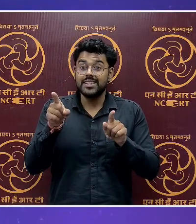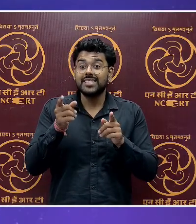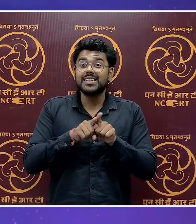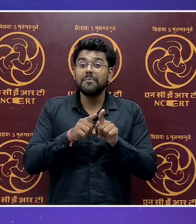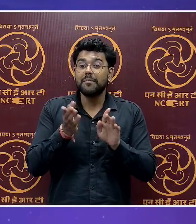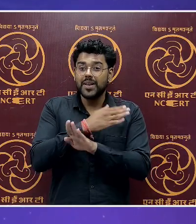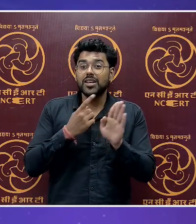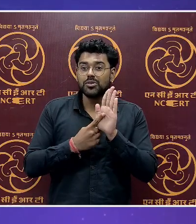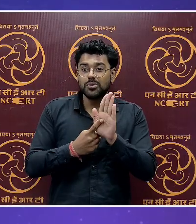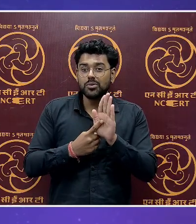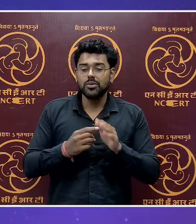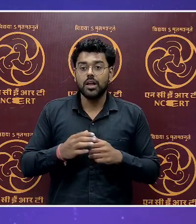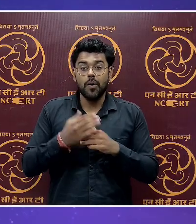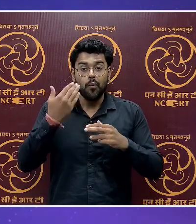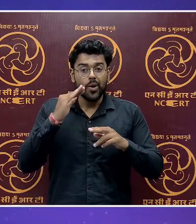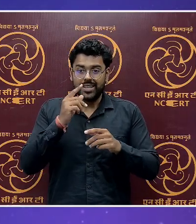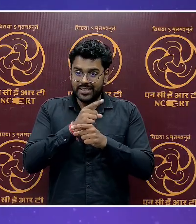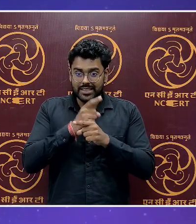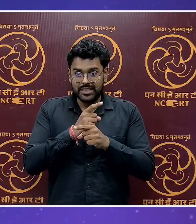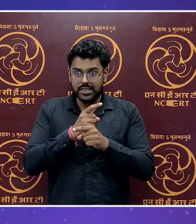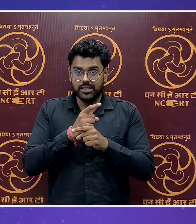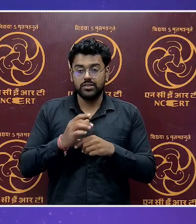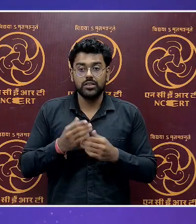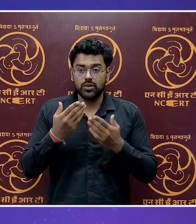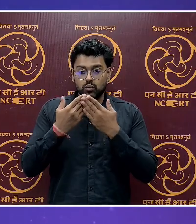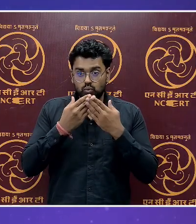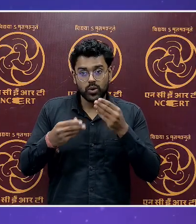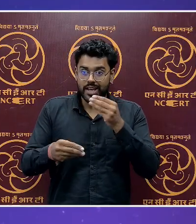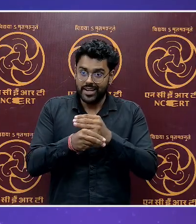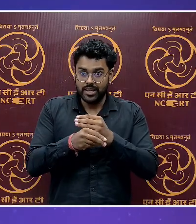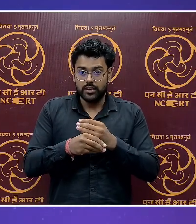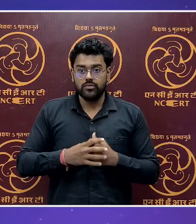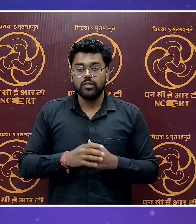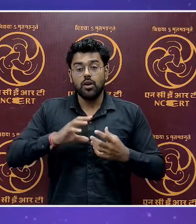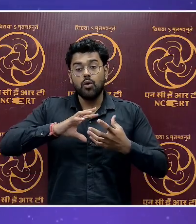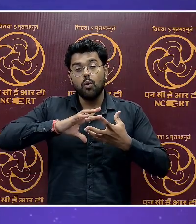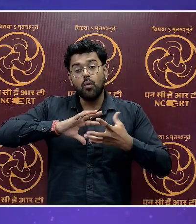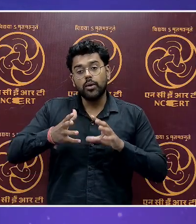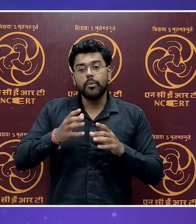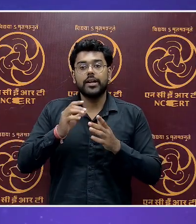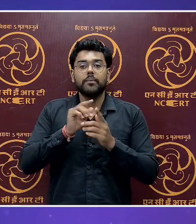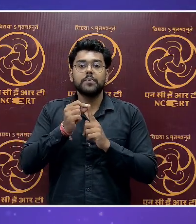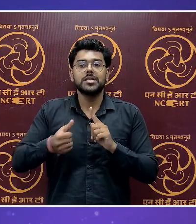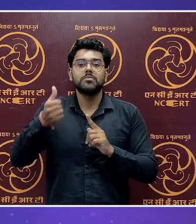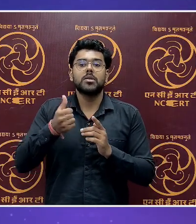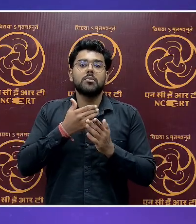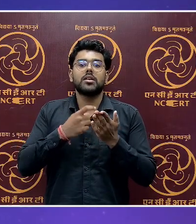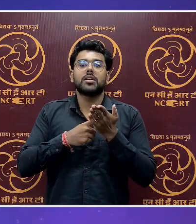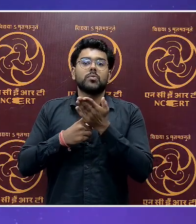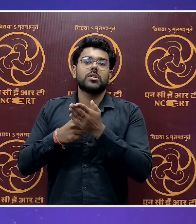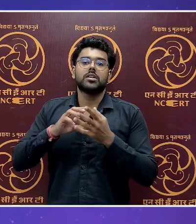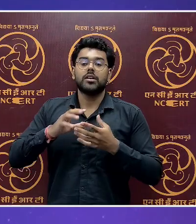demonstrated you, when teacher can click on the add school, this request will go to the head teacher, and then head teacher will